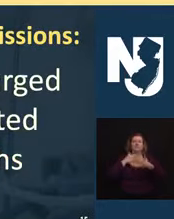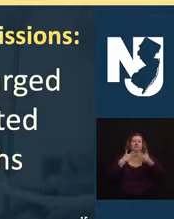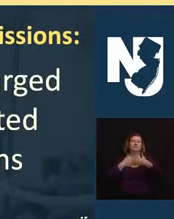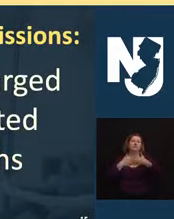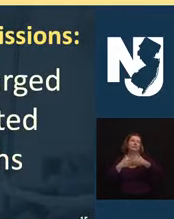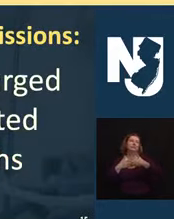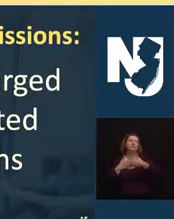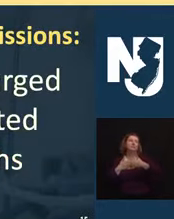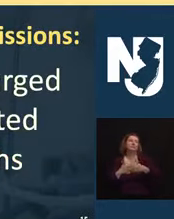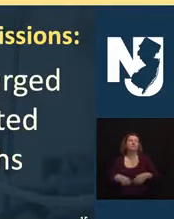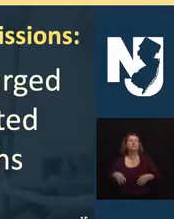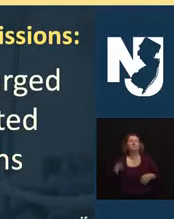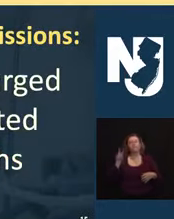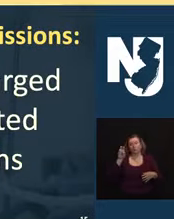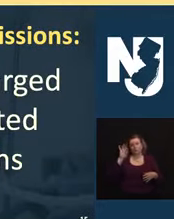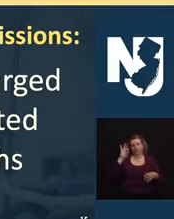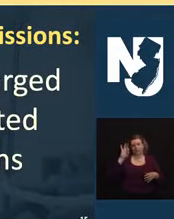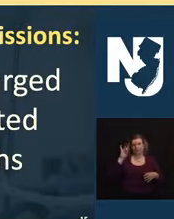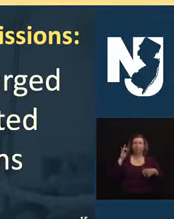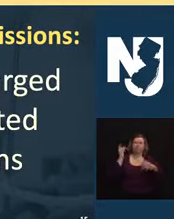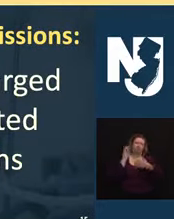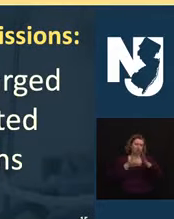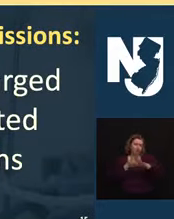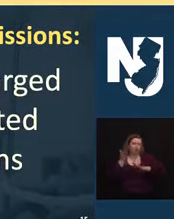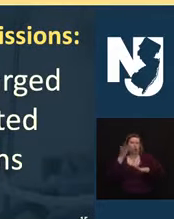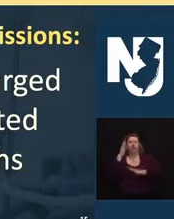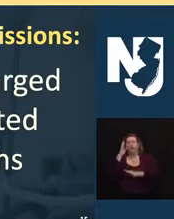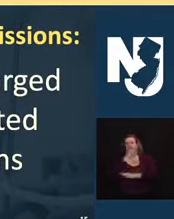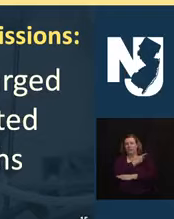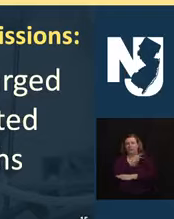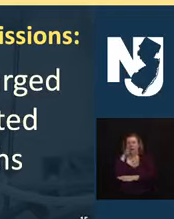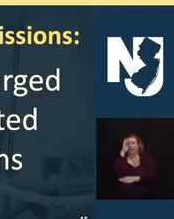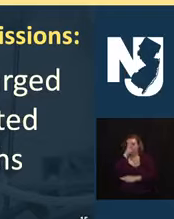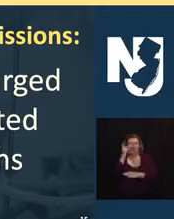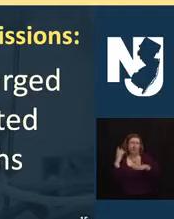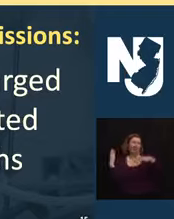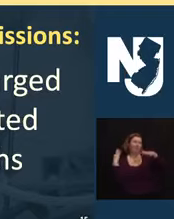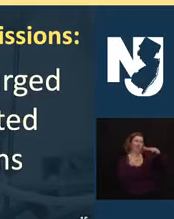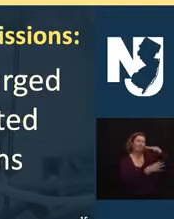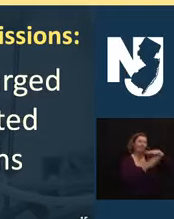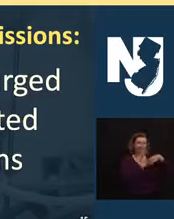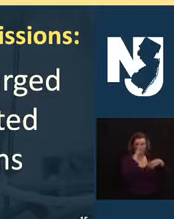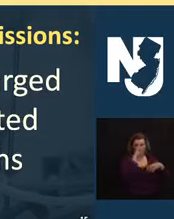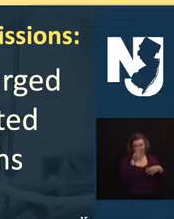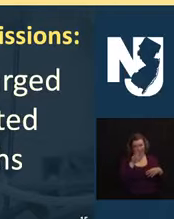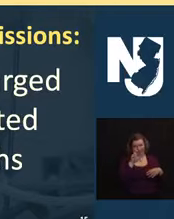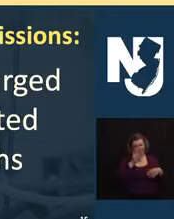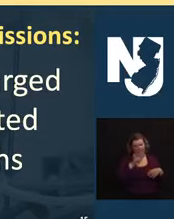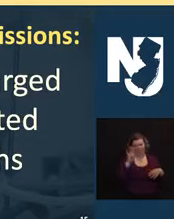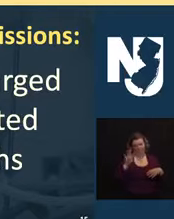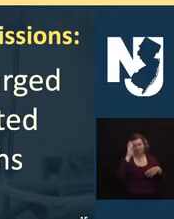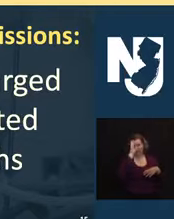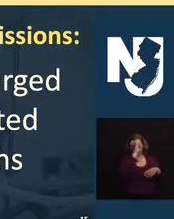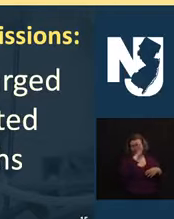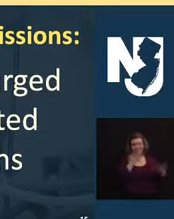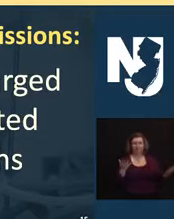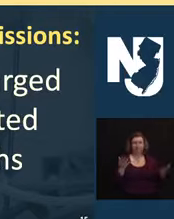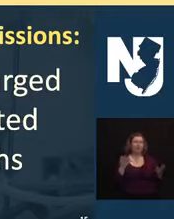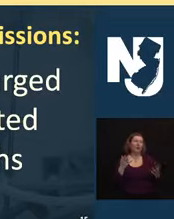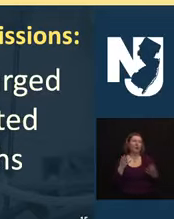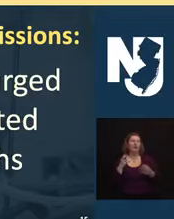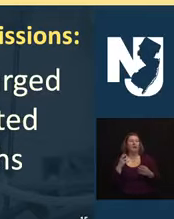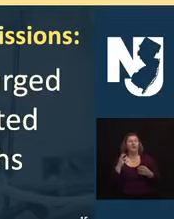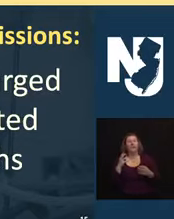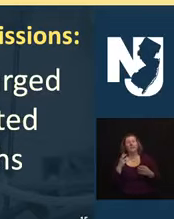our hospitals yesterday. That's good, but another 344 confirmed COVID positives went in, and our hospitals reported not yet